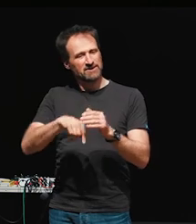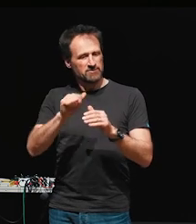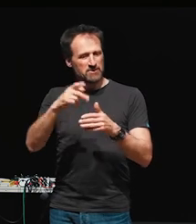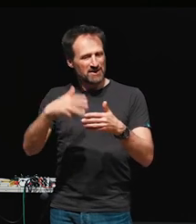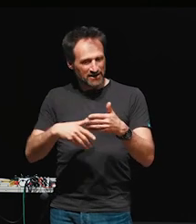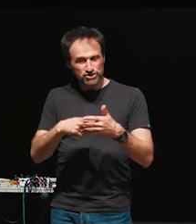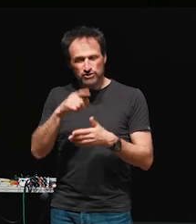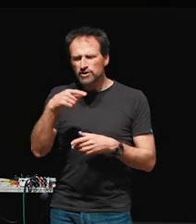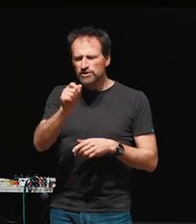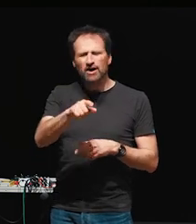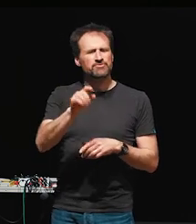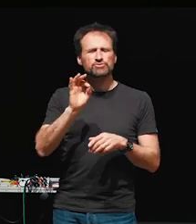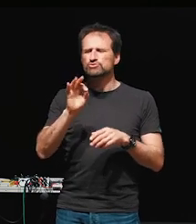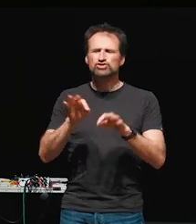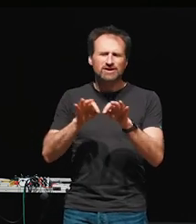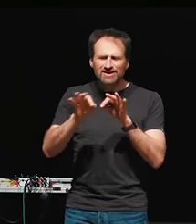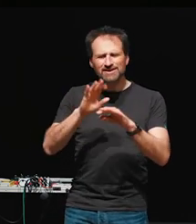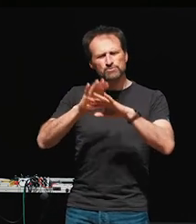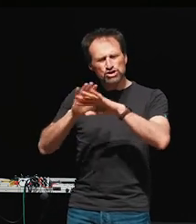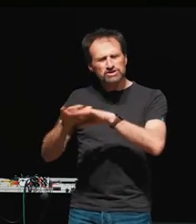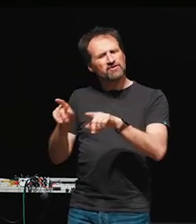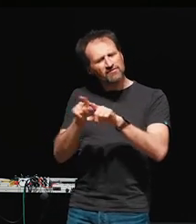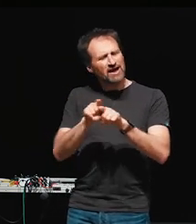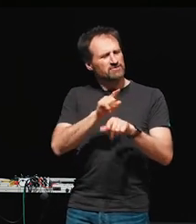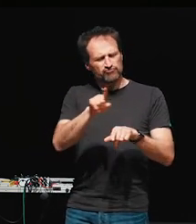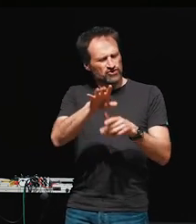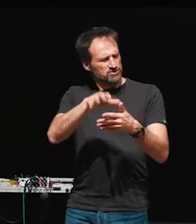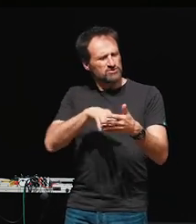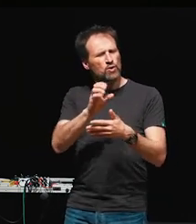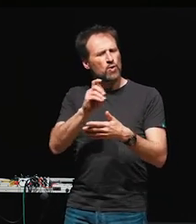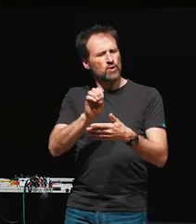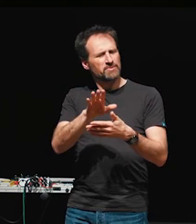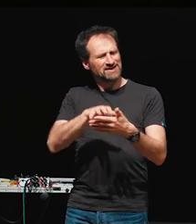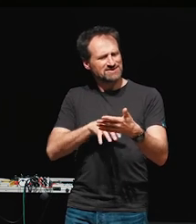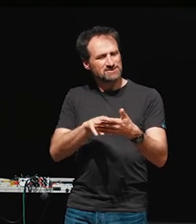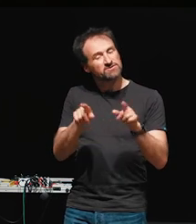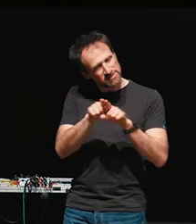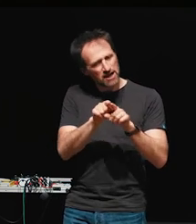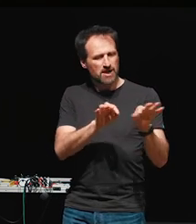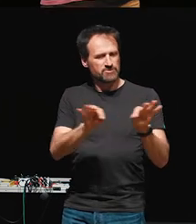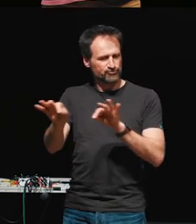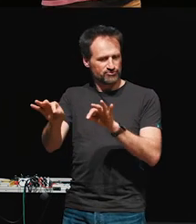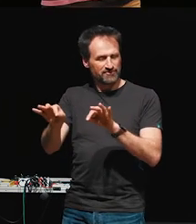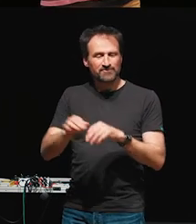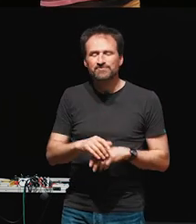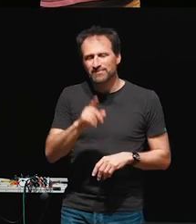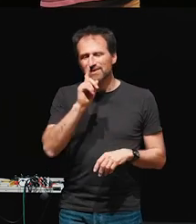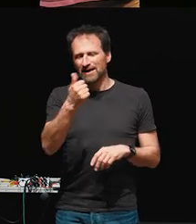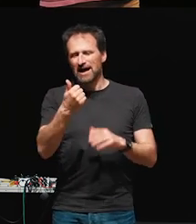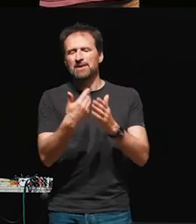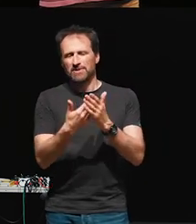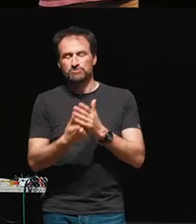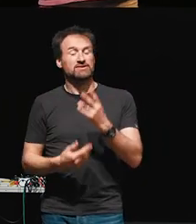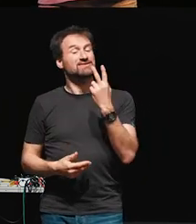same strategies and patterns that you're using throughout the rest of your code base. So as a quick example of what I mean by that, let's look at an example where we have